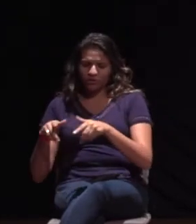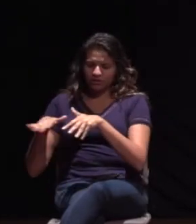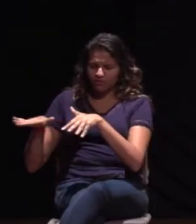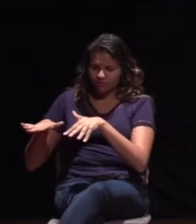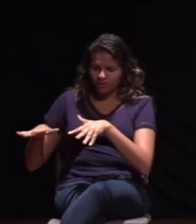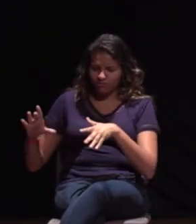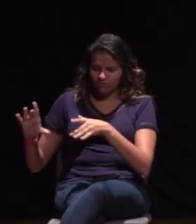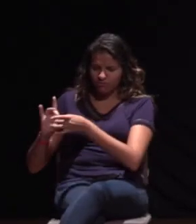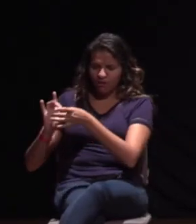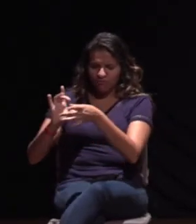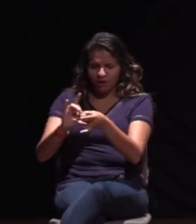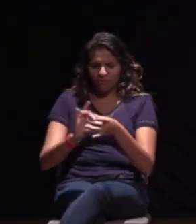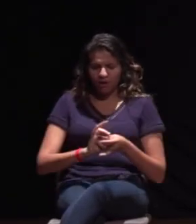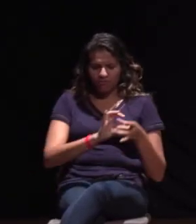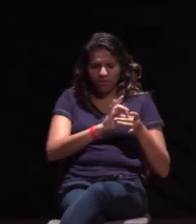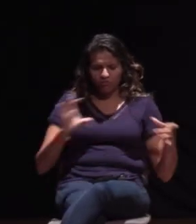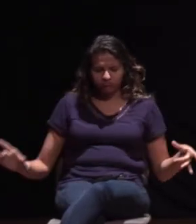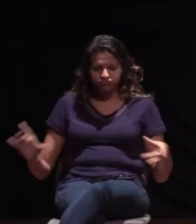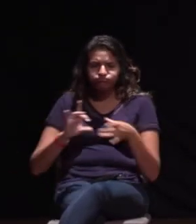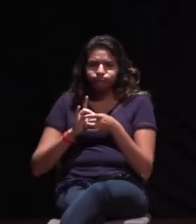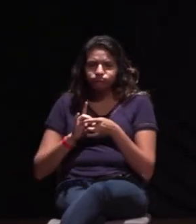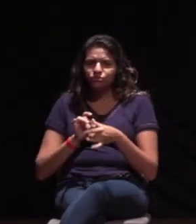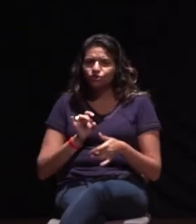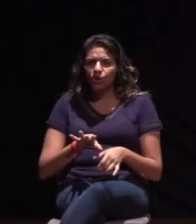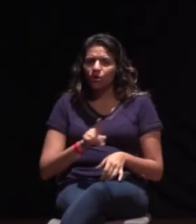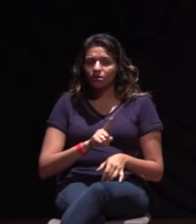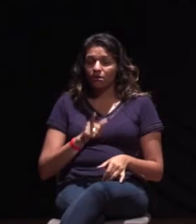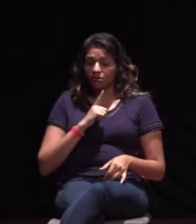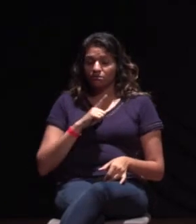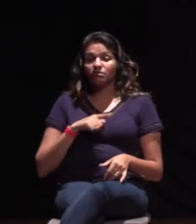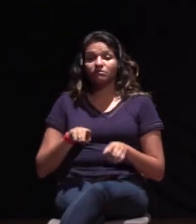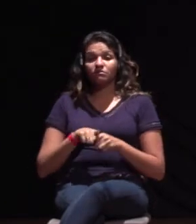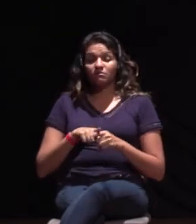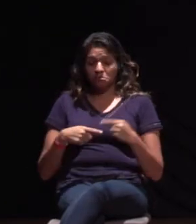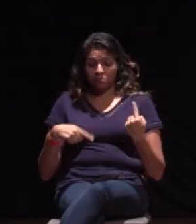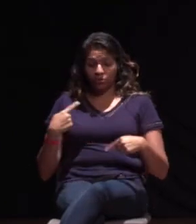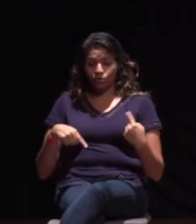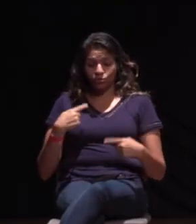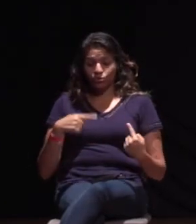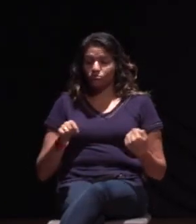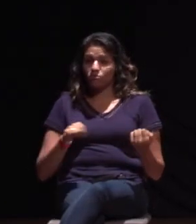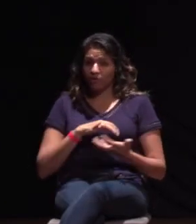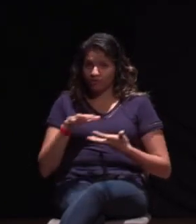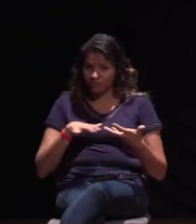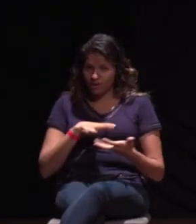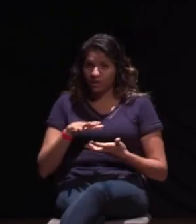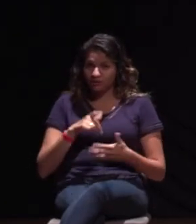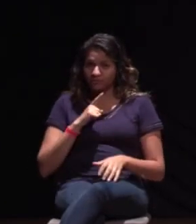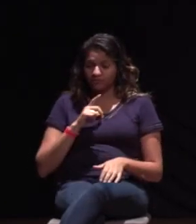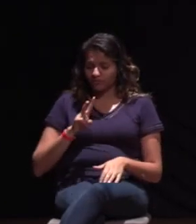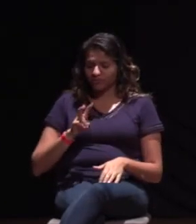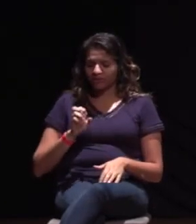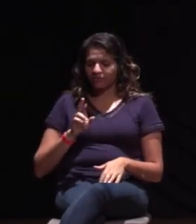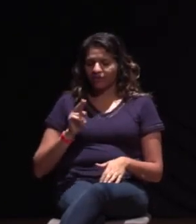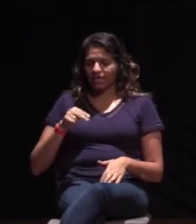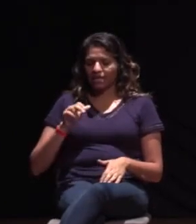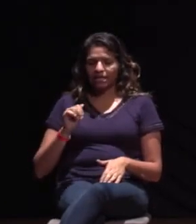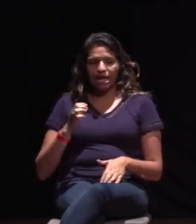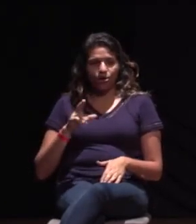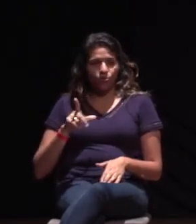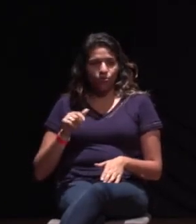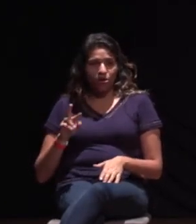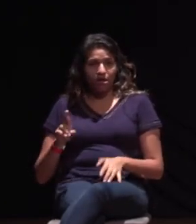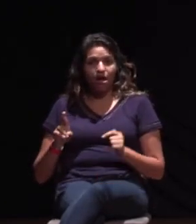these political movements that are happening. There's also vernacular motion that's being reshaped at this very moment. So I really think it's very